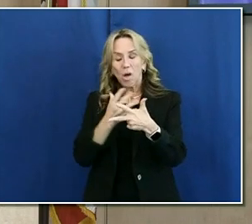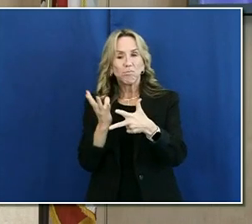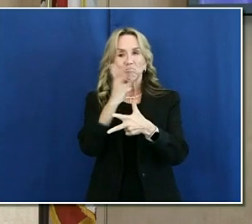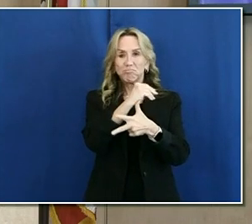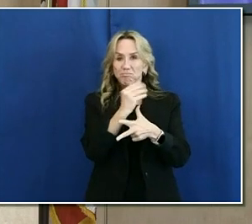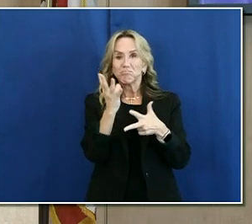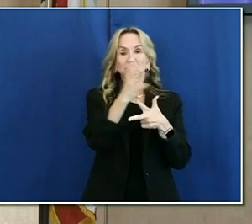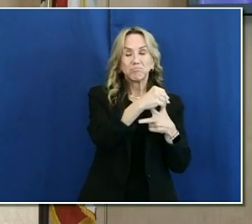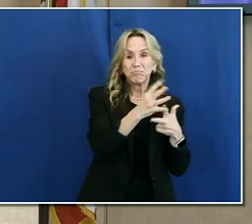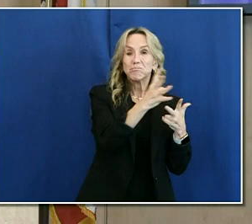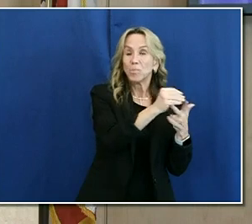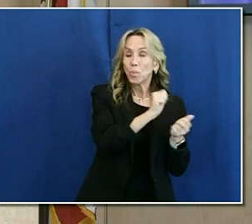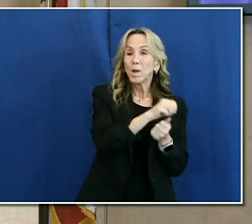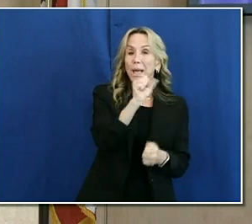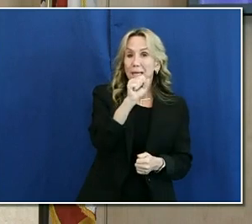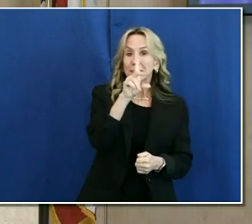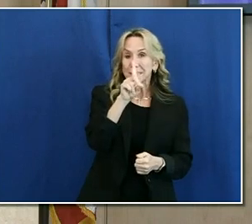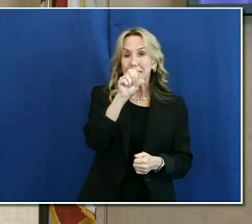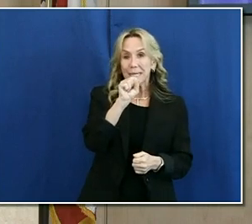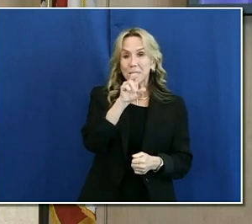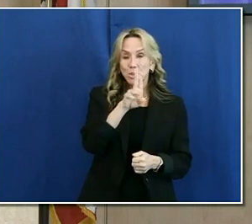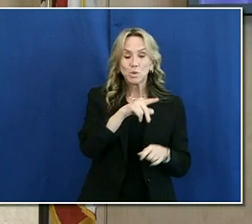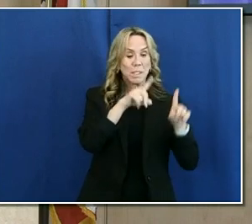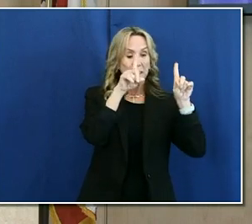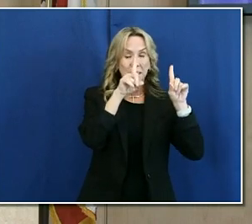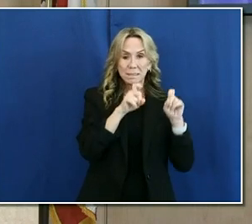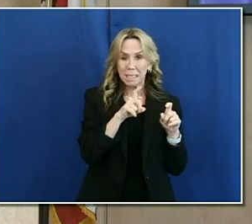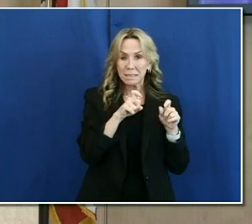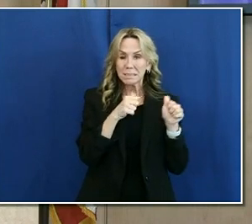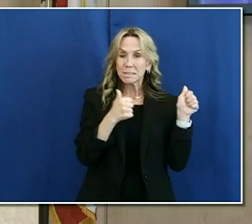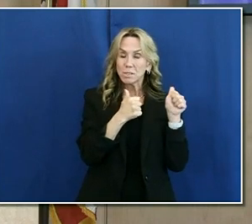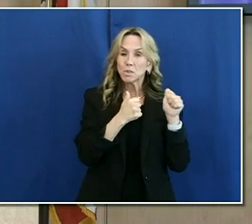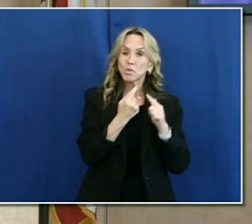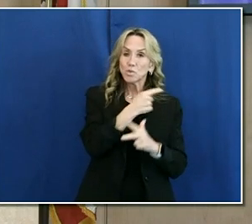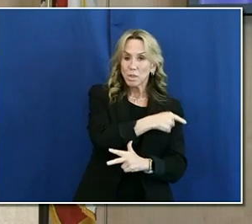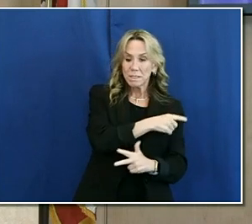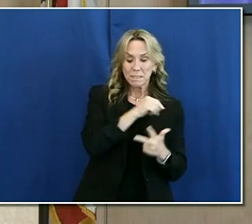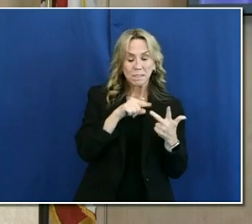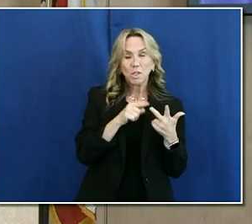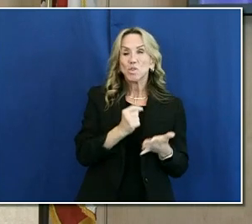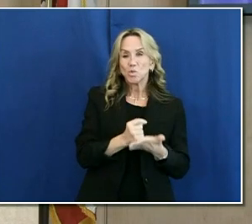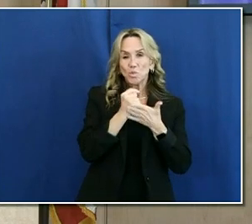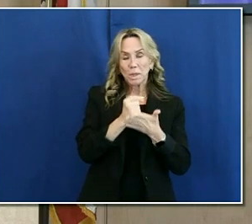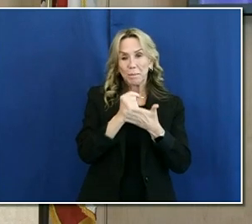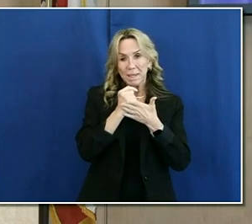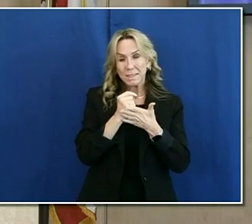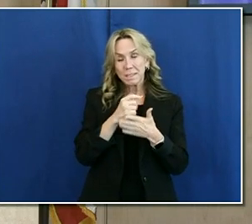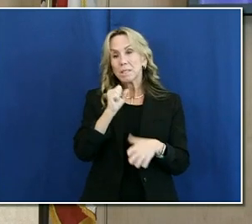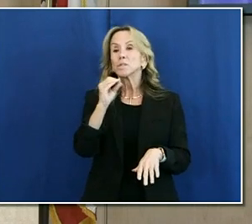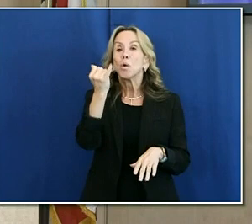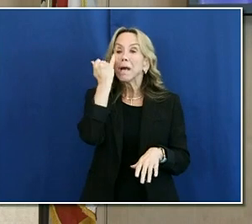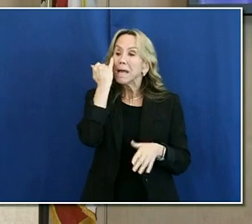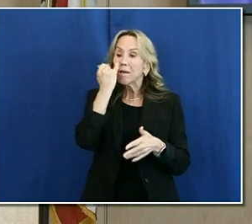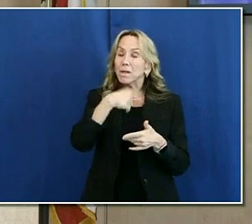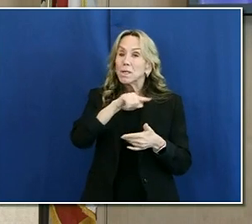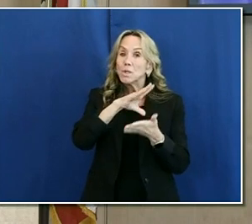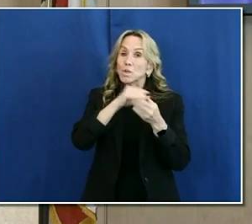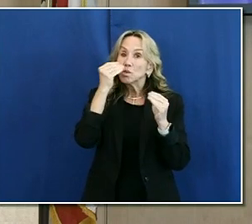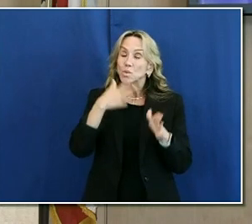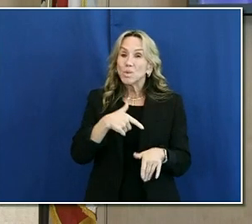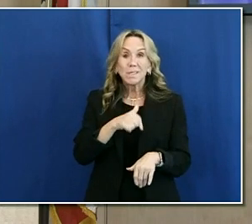so testing, tracing, and treatment. That includes offering students who don't have a safe place to isolate because of